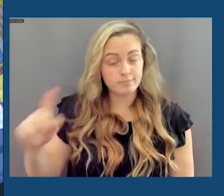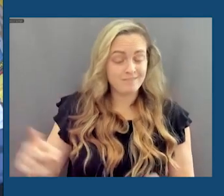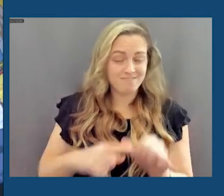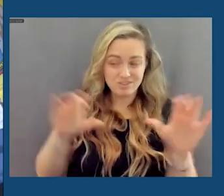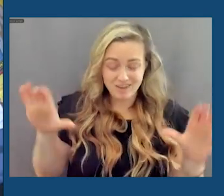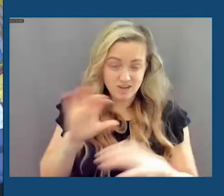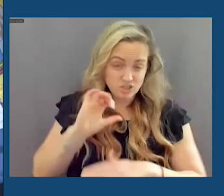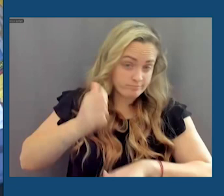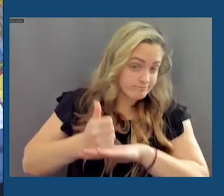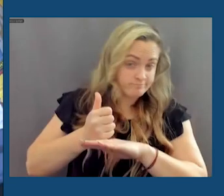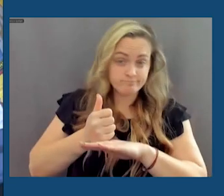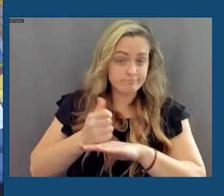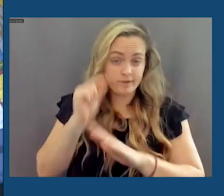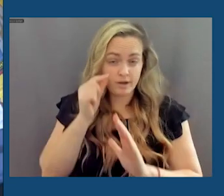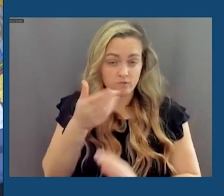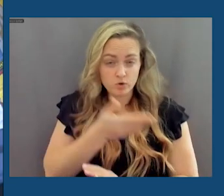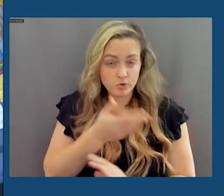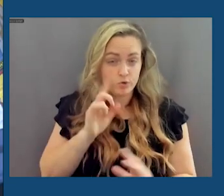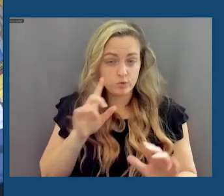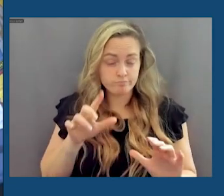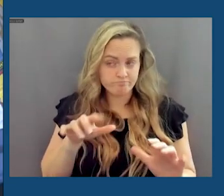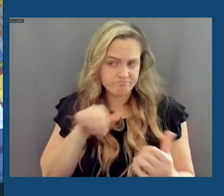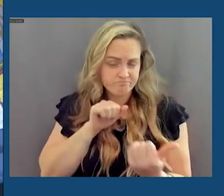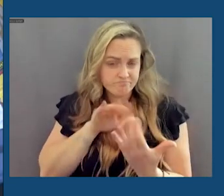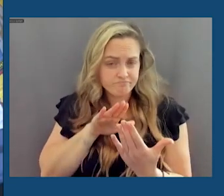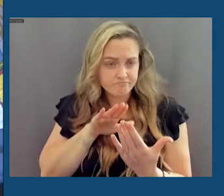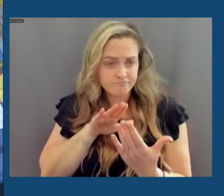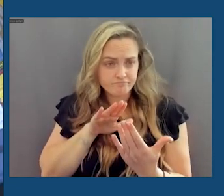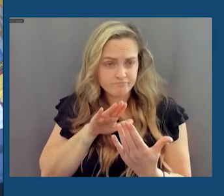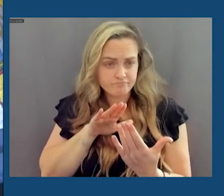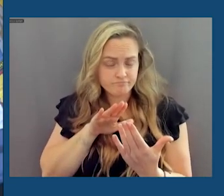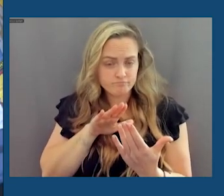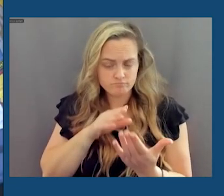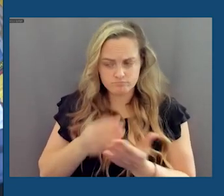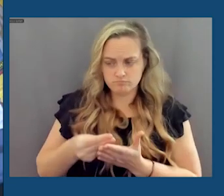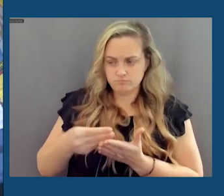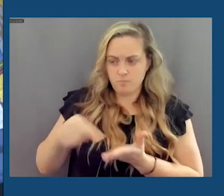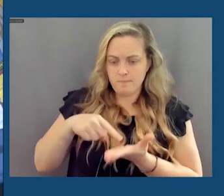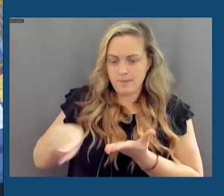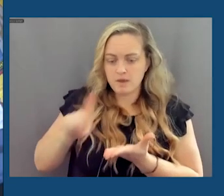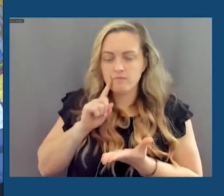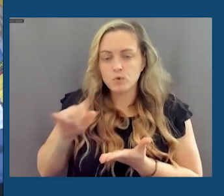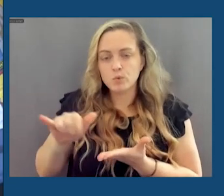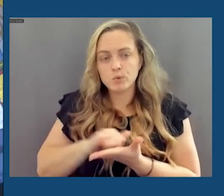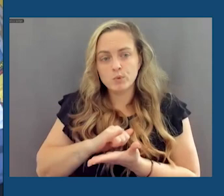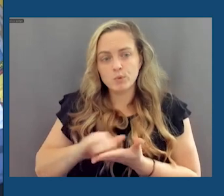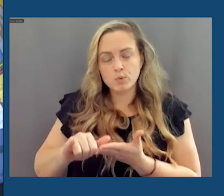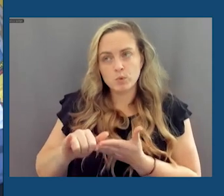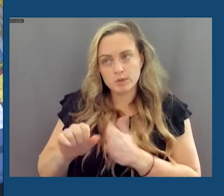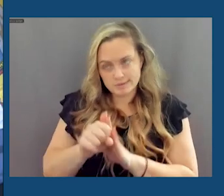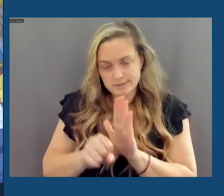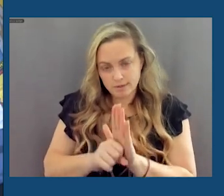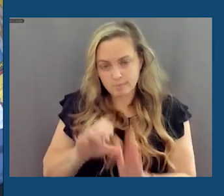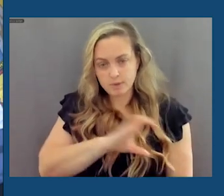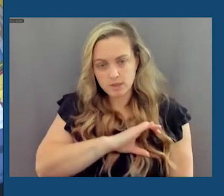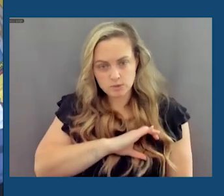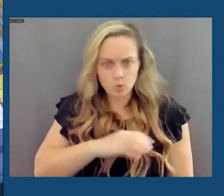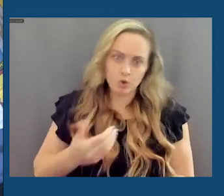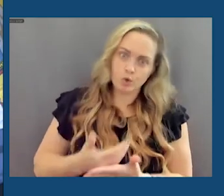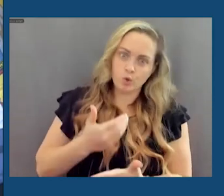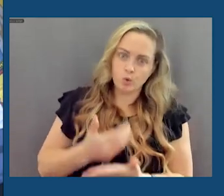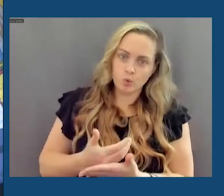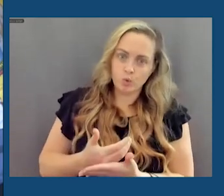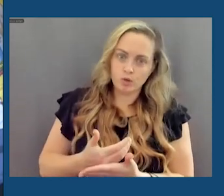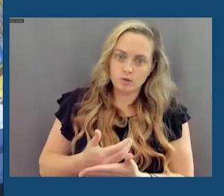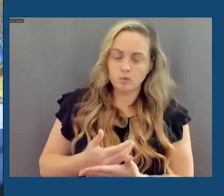governor had taken was to fund the New York State Police, or should I say the new New York State Police,